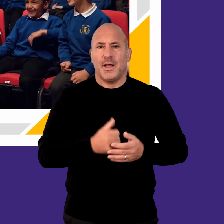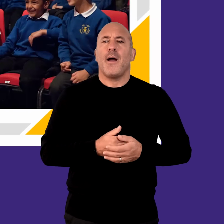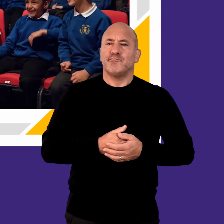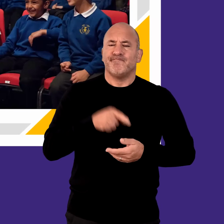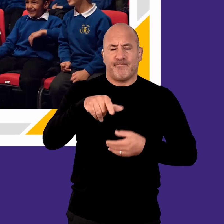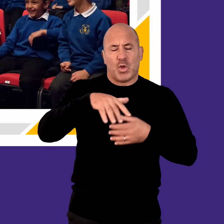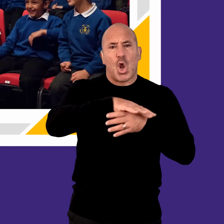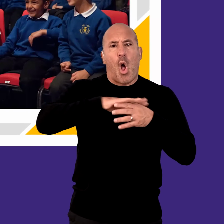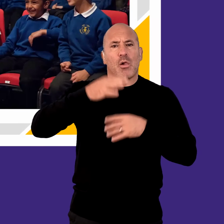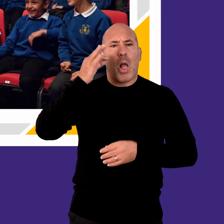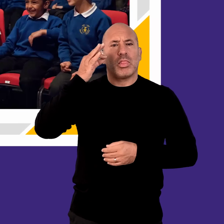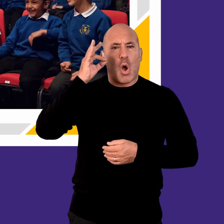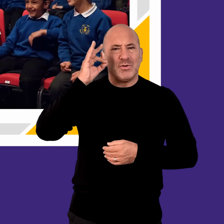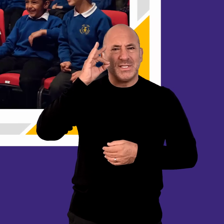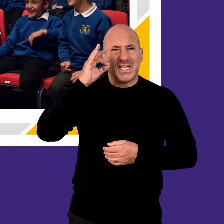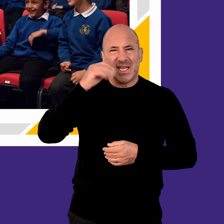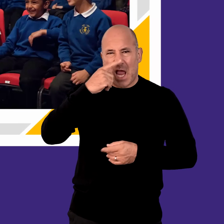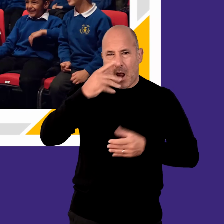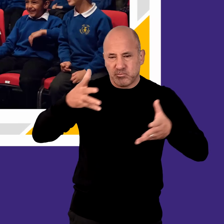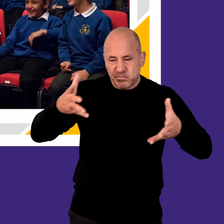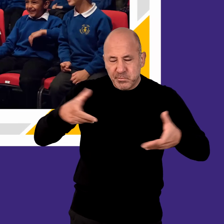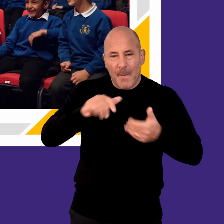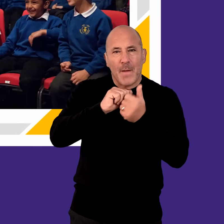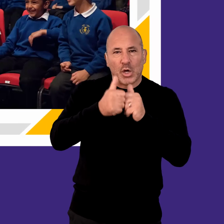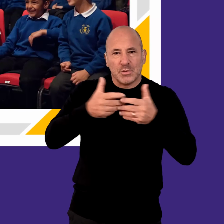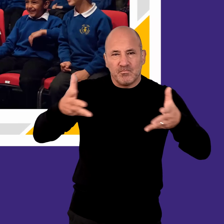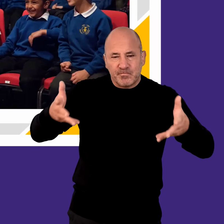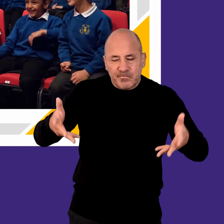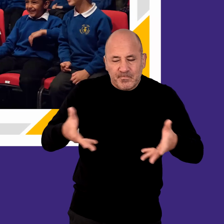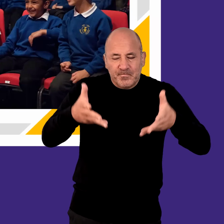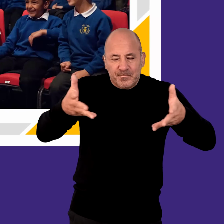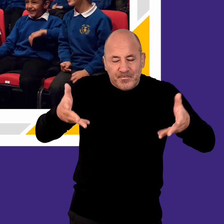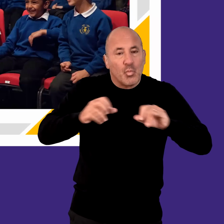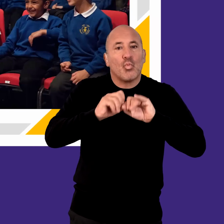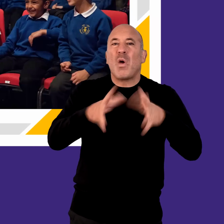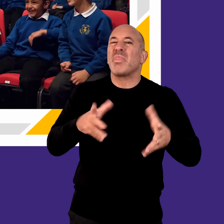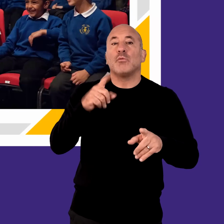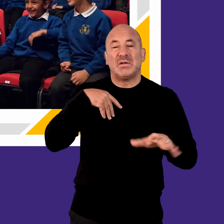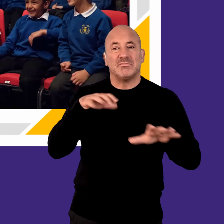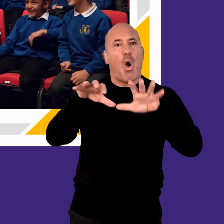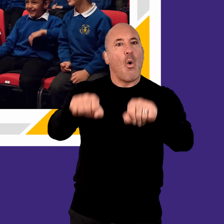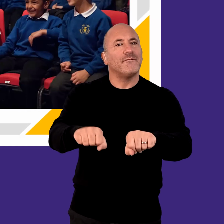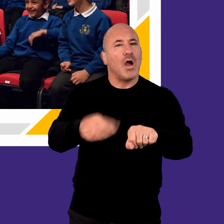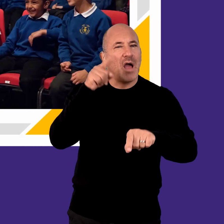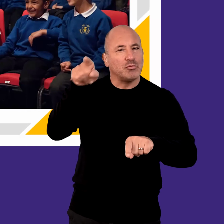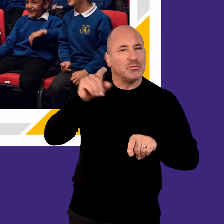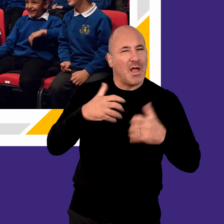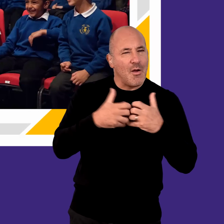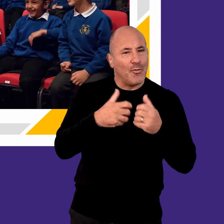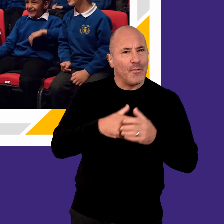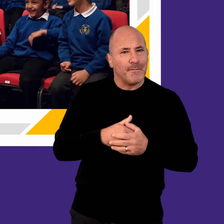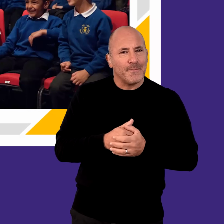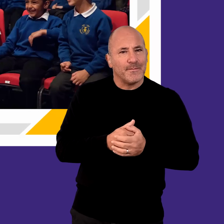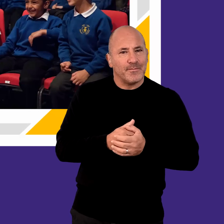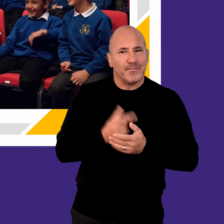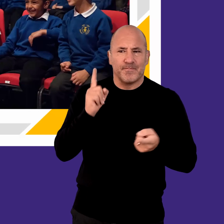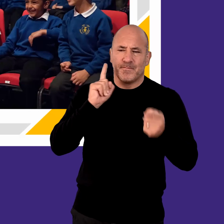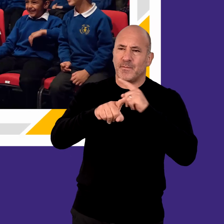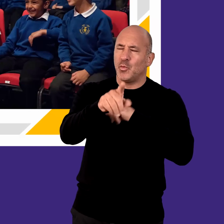from the chat. In what ways could the local authority nurture these partnerships without taking over?